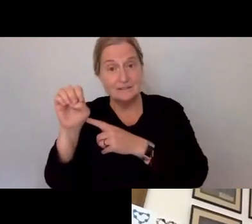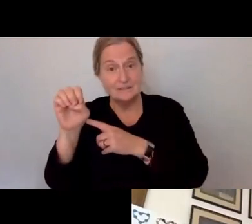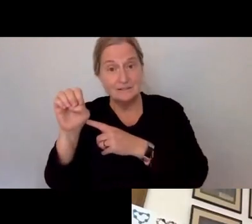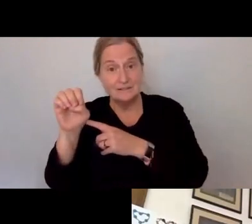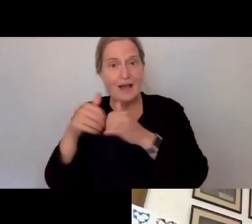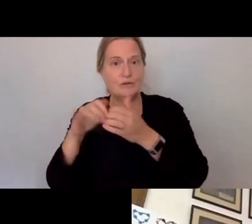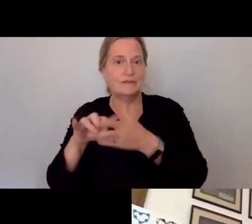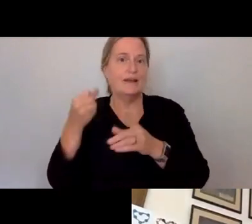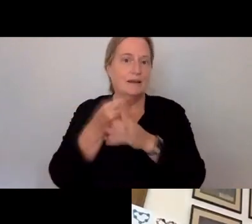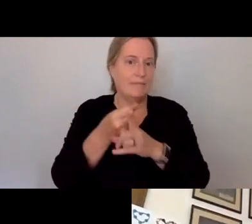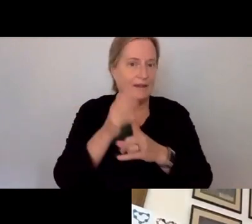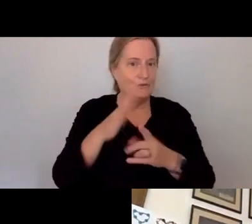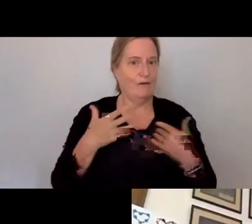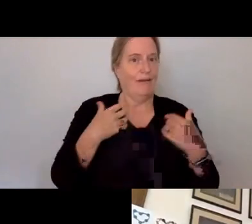and